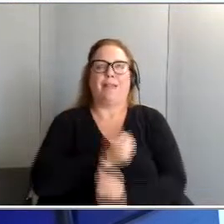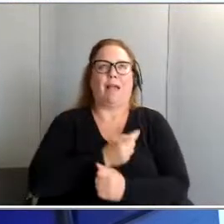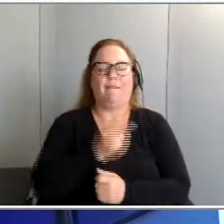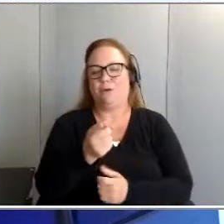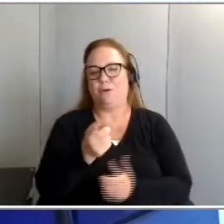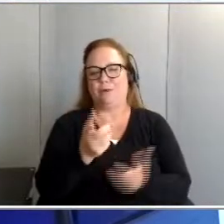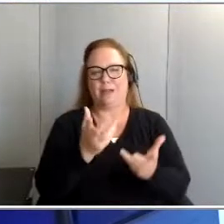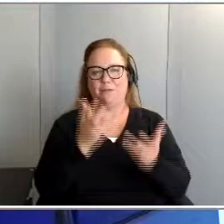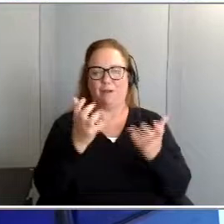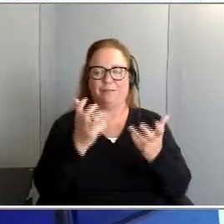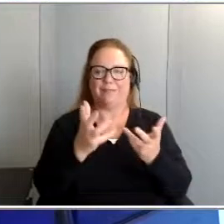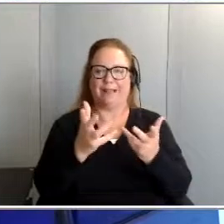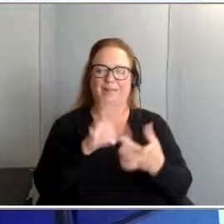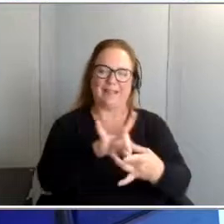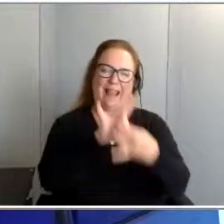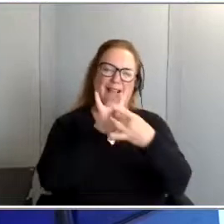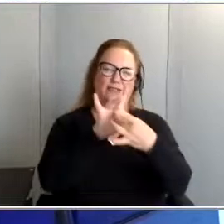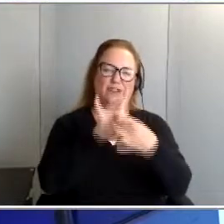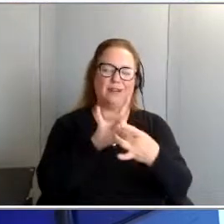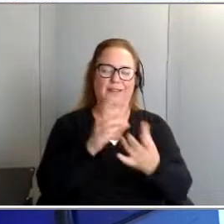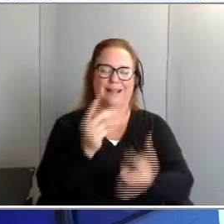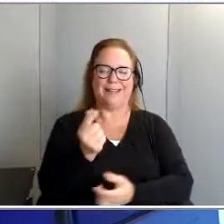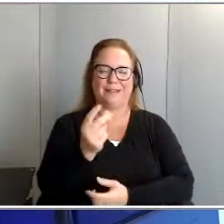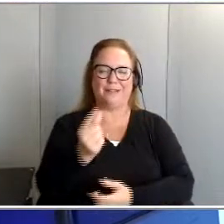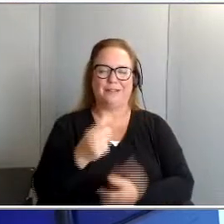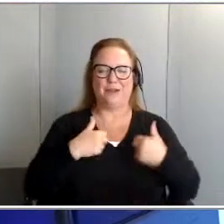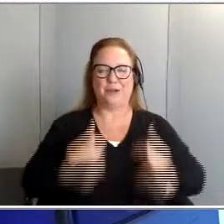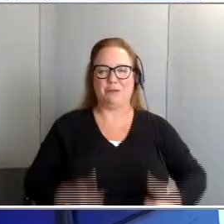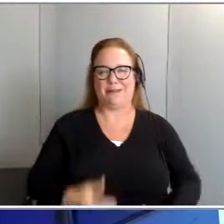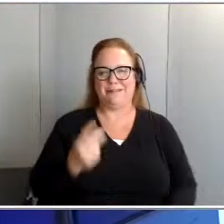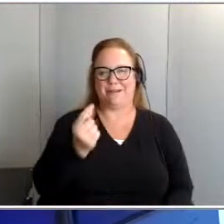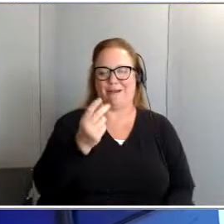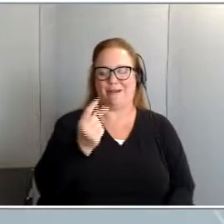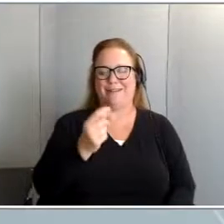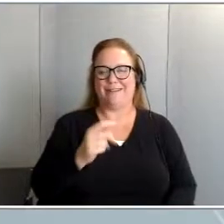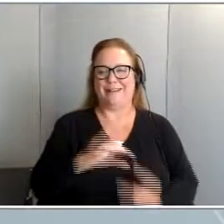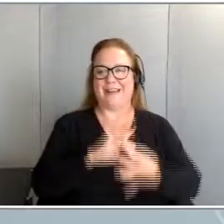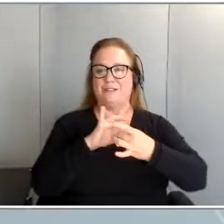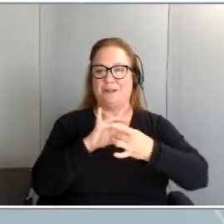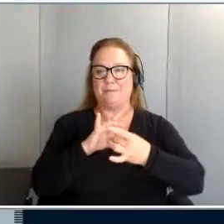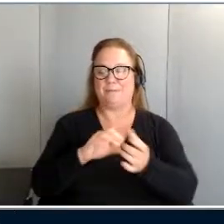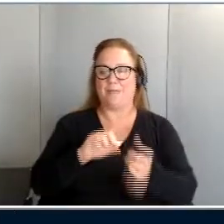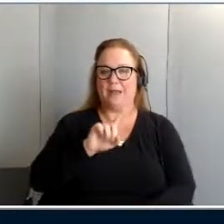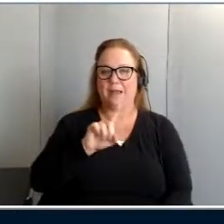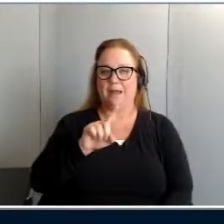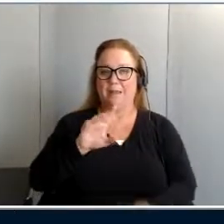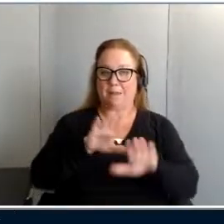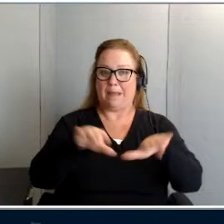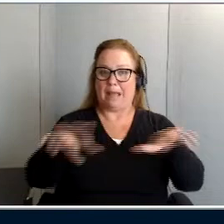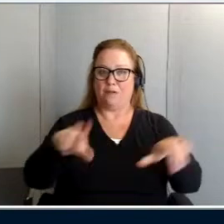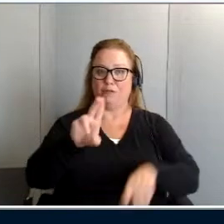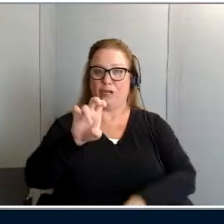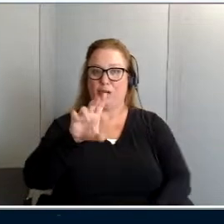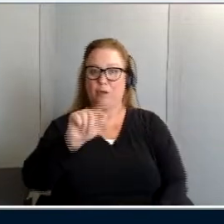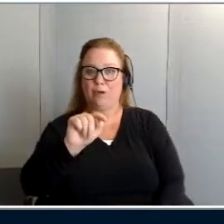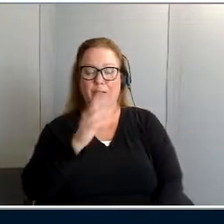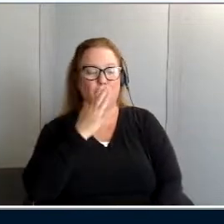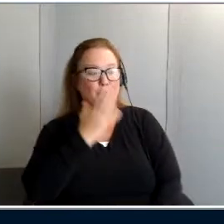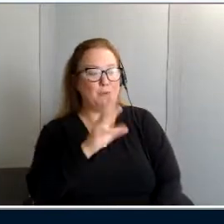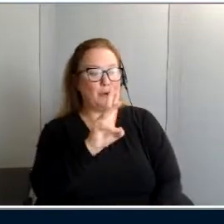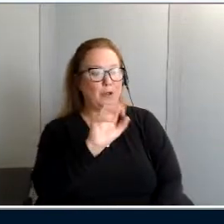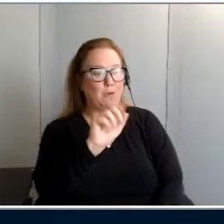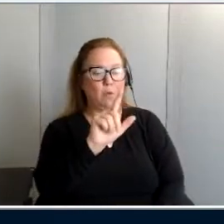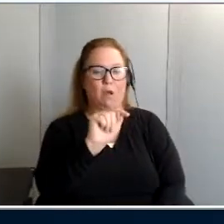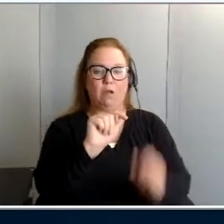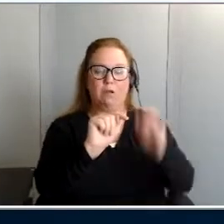think, that dogs bring. I want to head up to pediatrics because I have a question for Walt. Well, good morning to you. What kind of